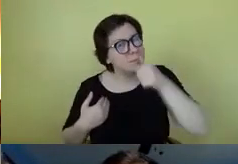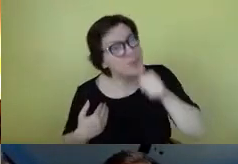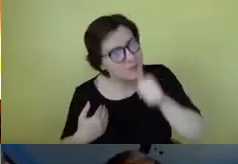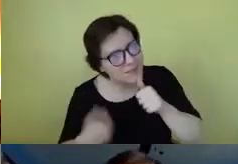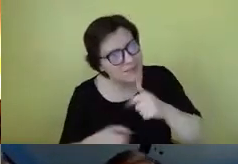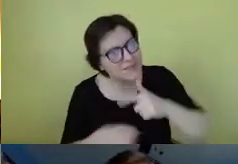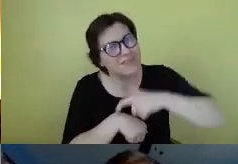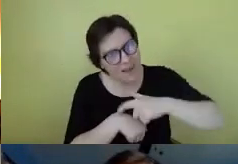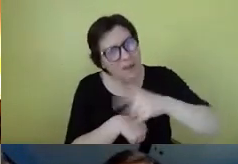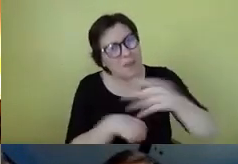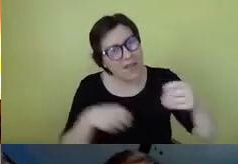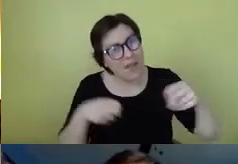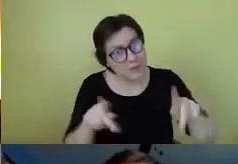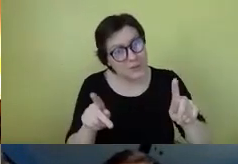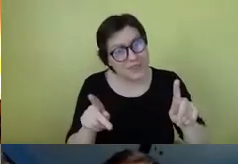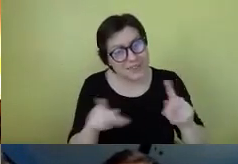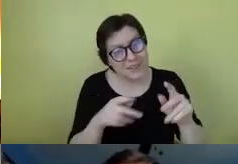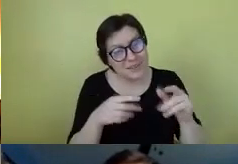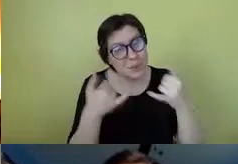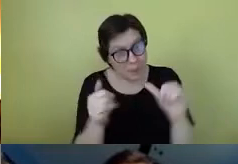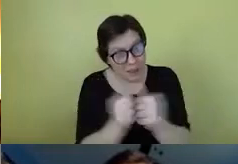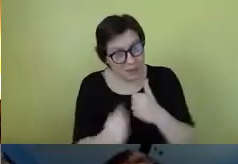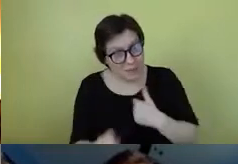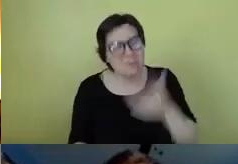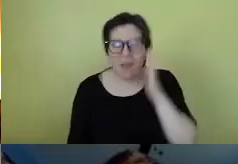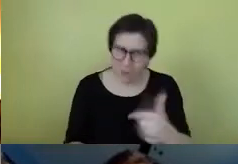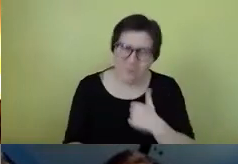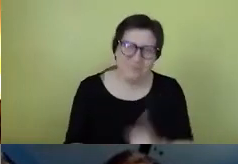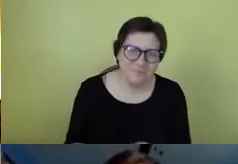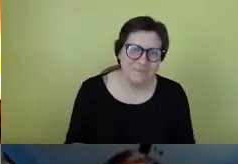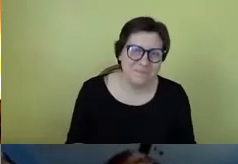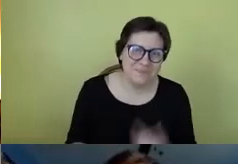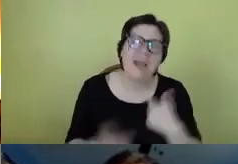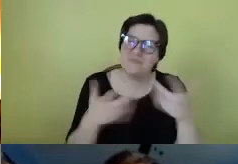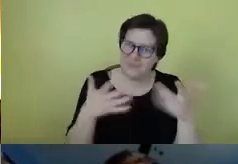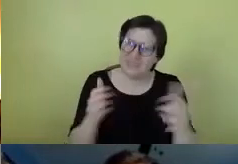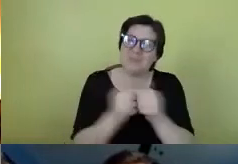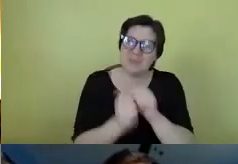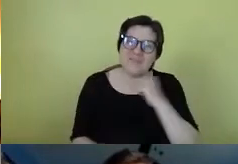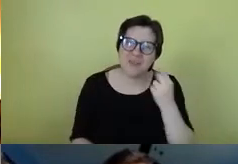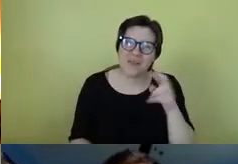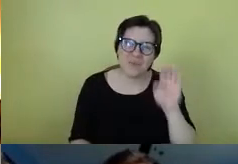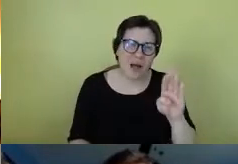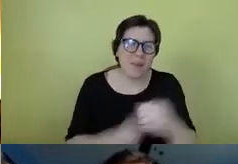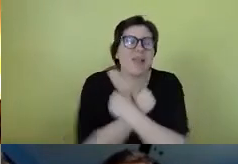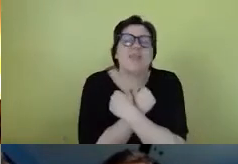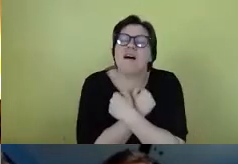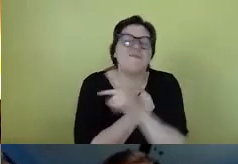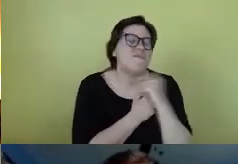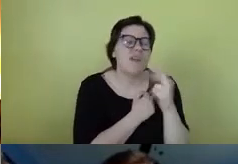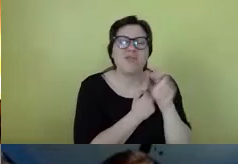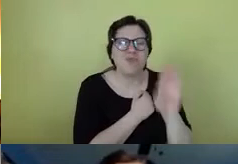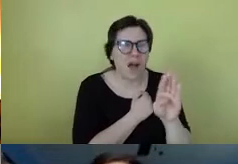and the opportunity to play. I played with Rob, and I love him to death.